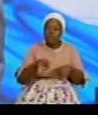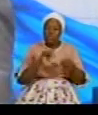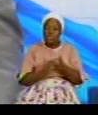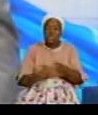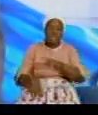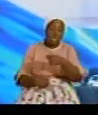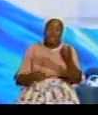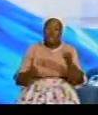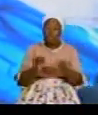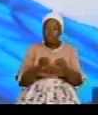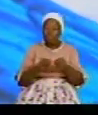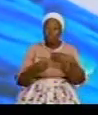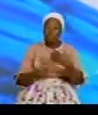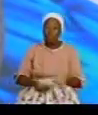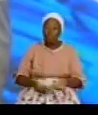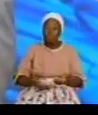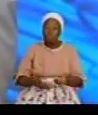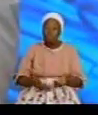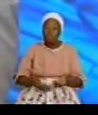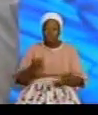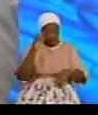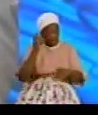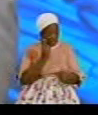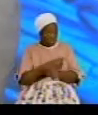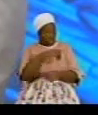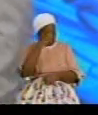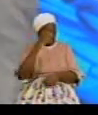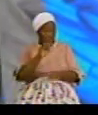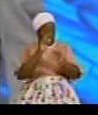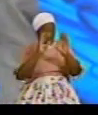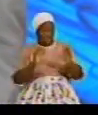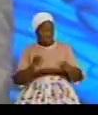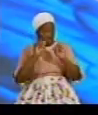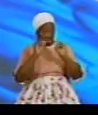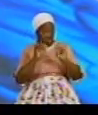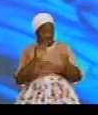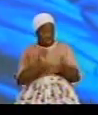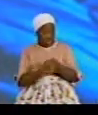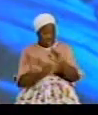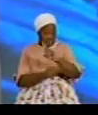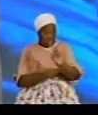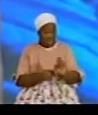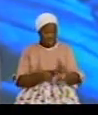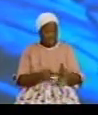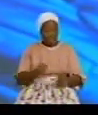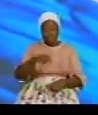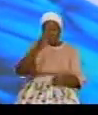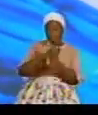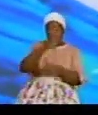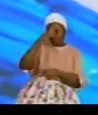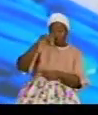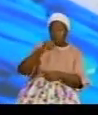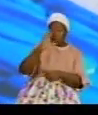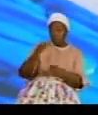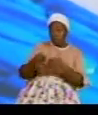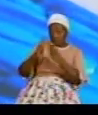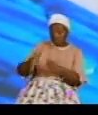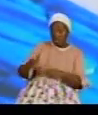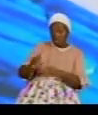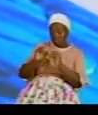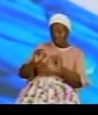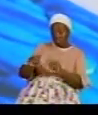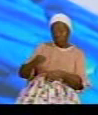On the basis of what our teacher said. On the basis of what the hero I see on